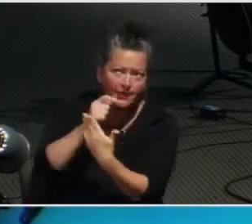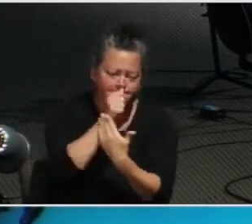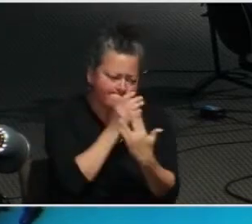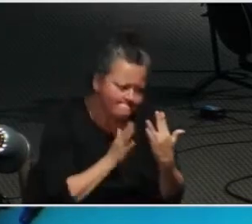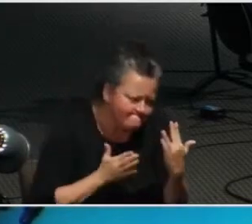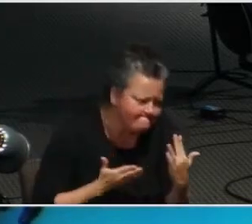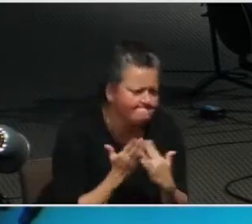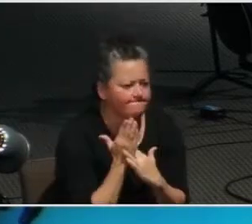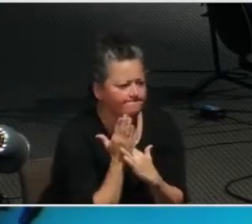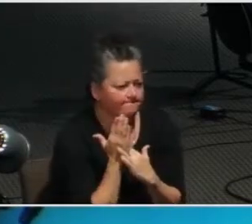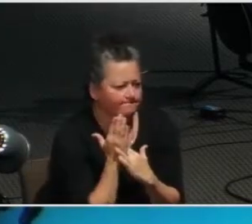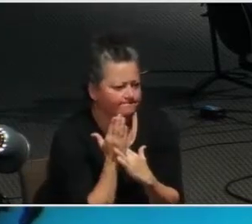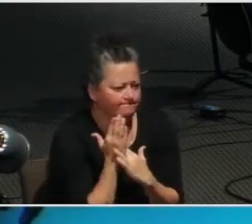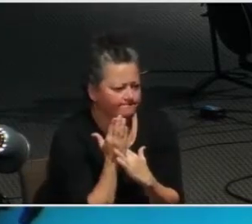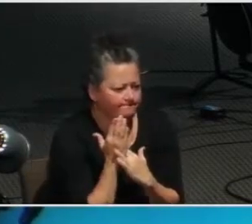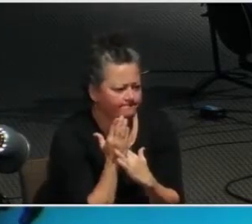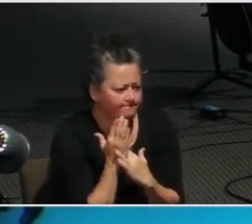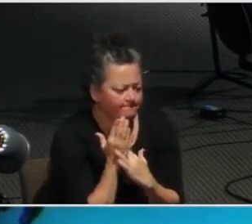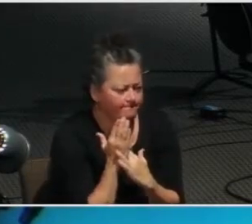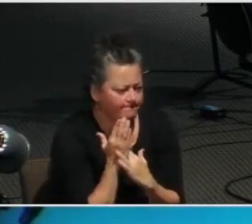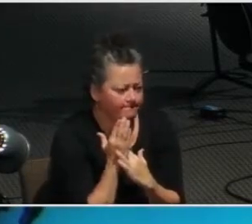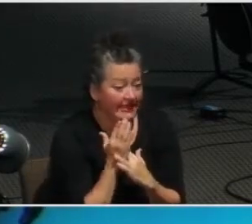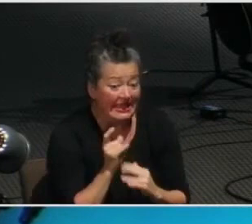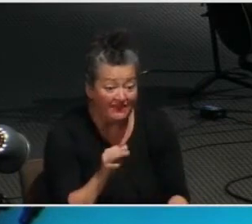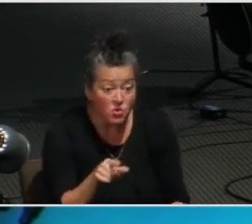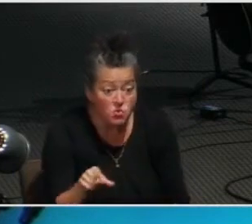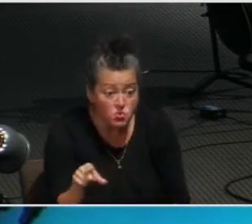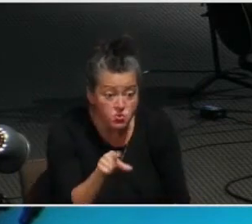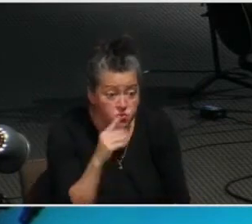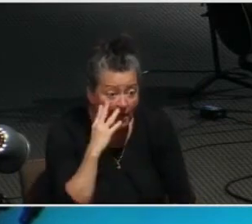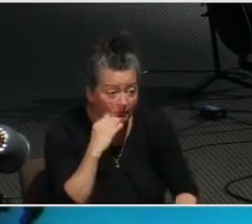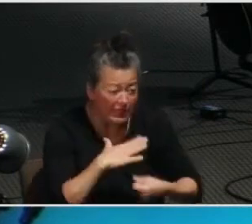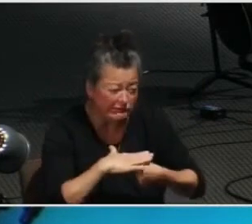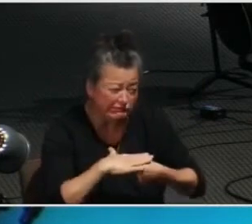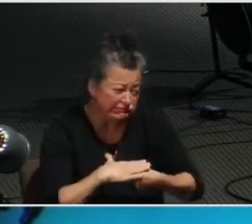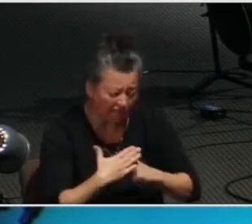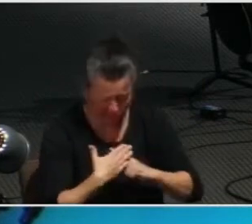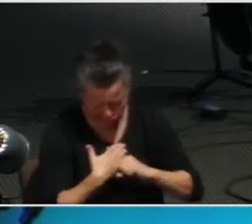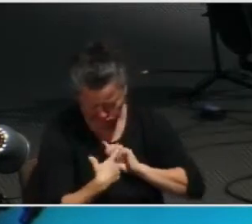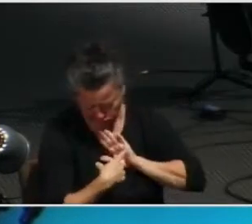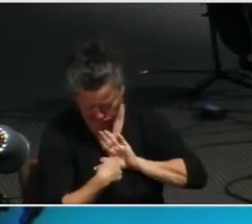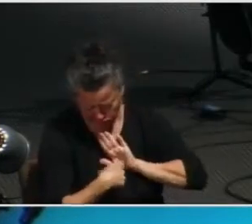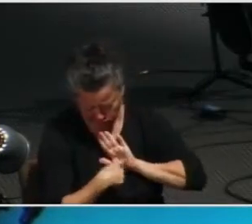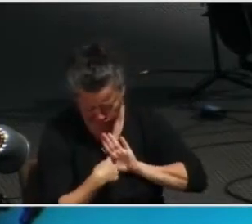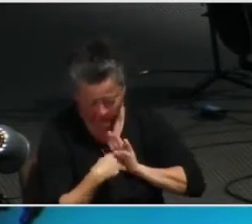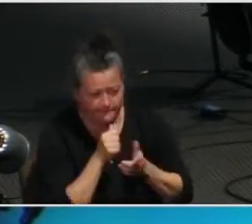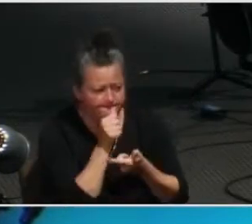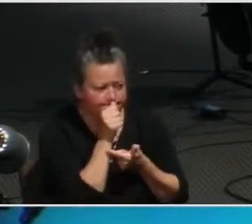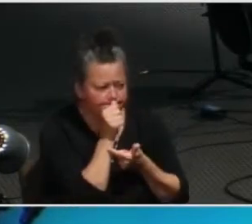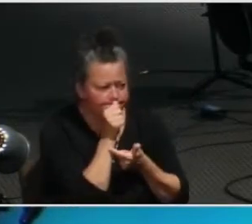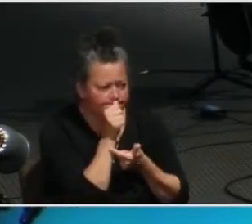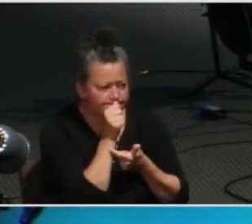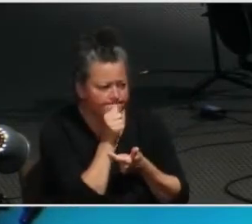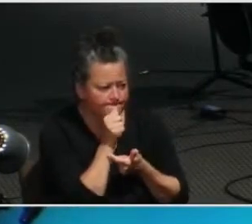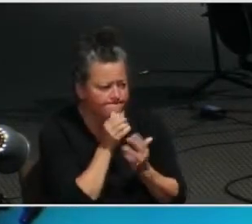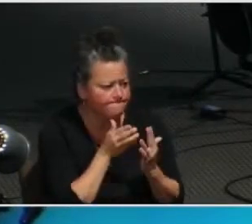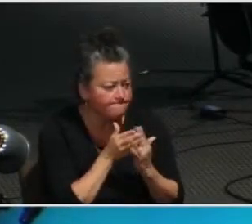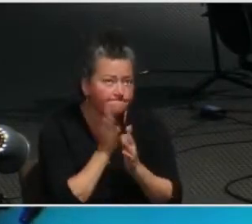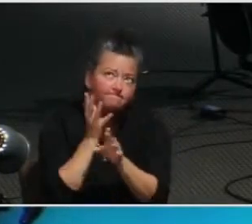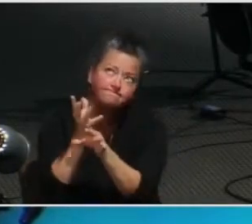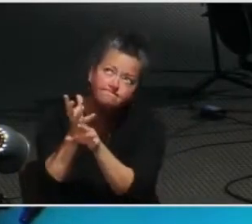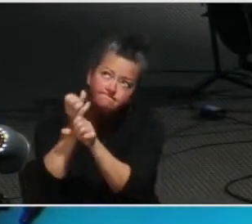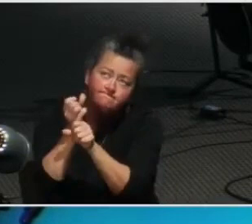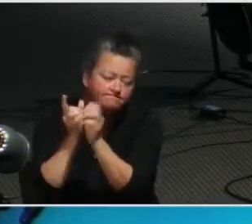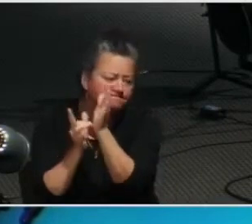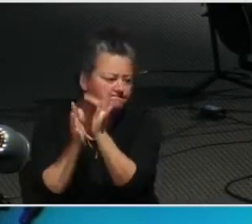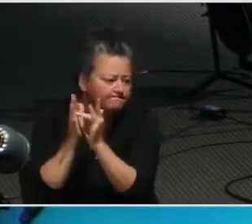So when oppressed, leave vengeance to the Lord while seeking justice and peace in him. And as we